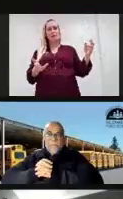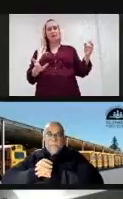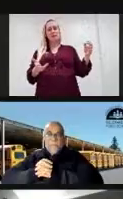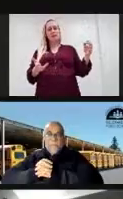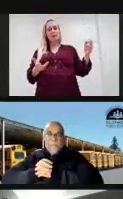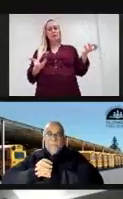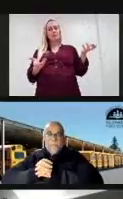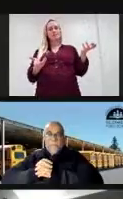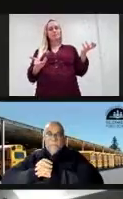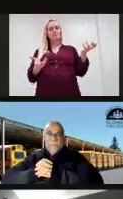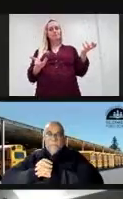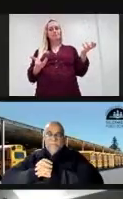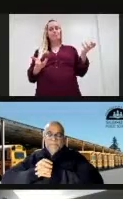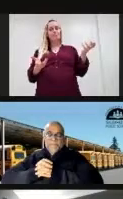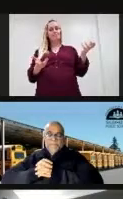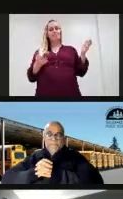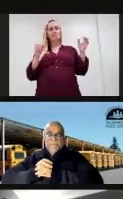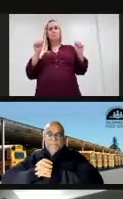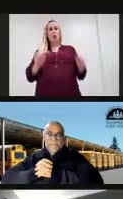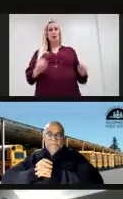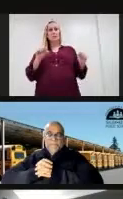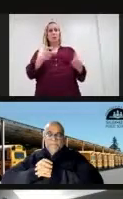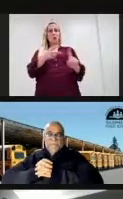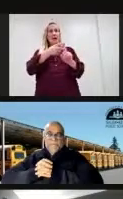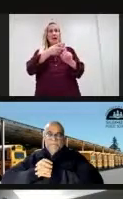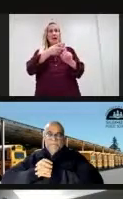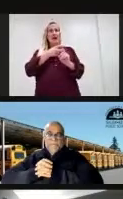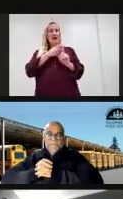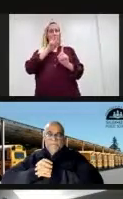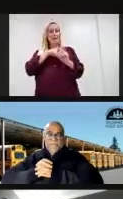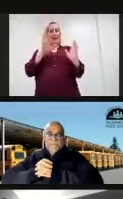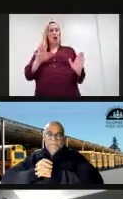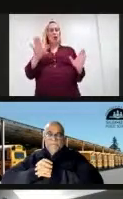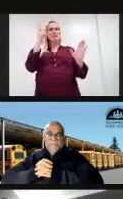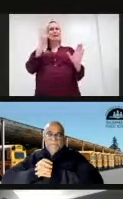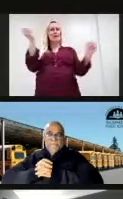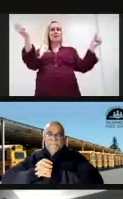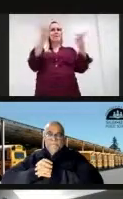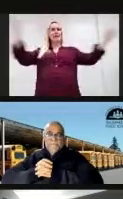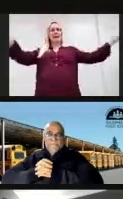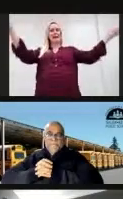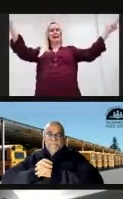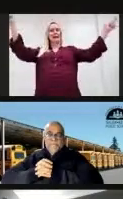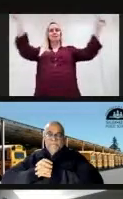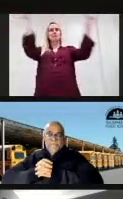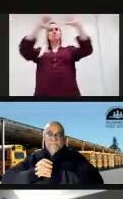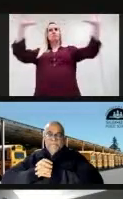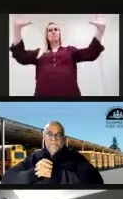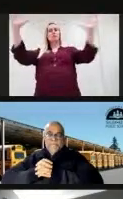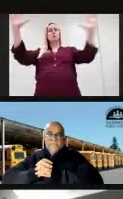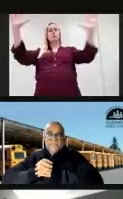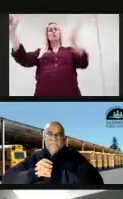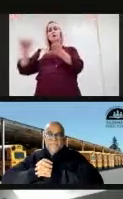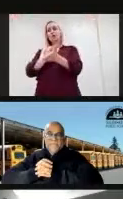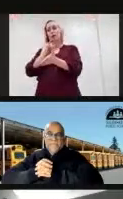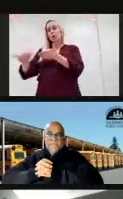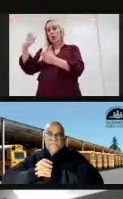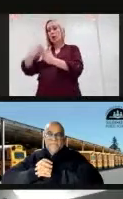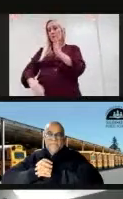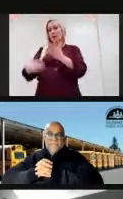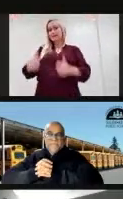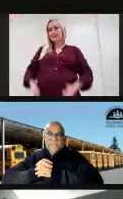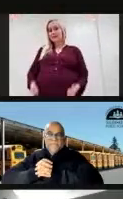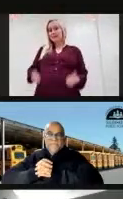that a potential candidate would look at the entire picture. Certainly New York and the cost of living